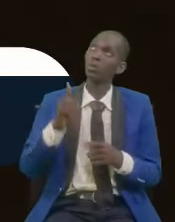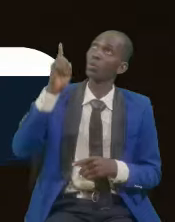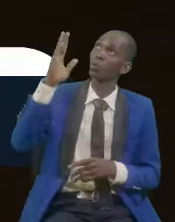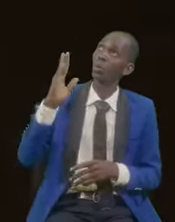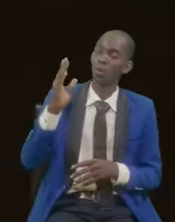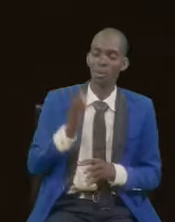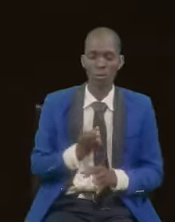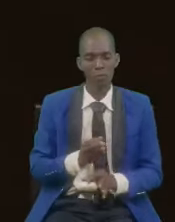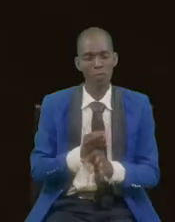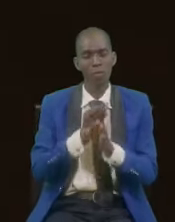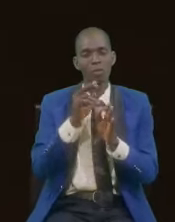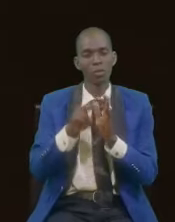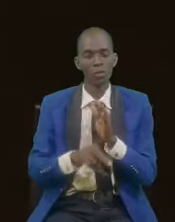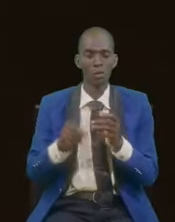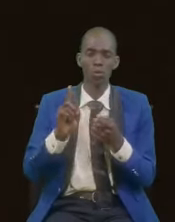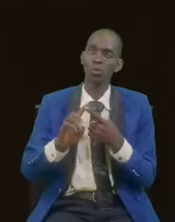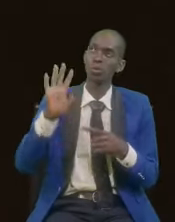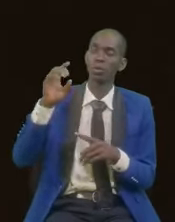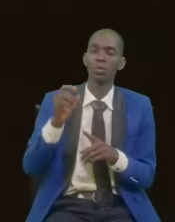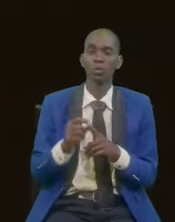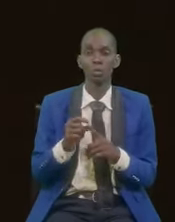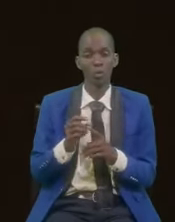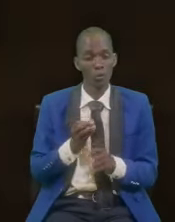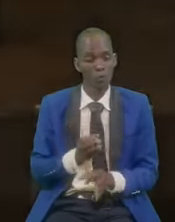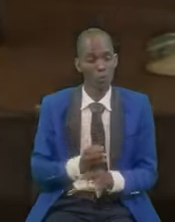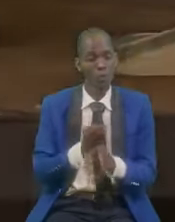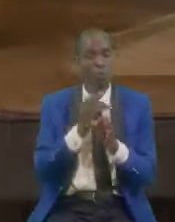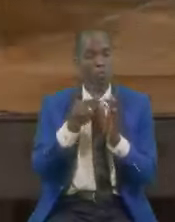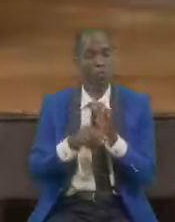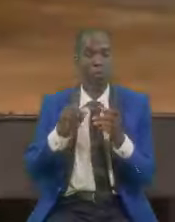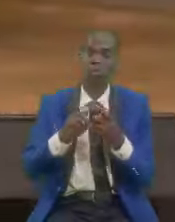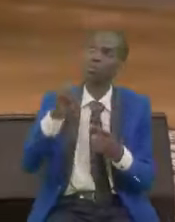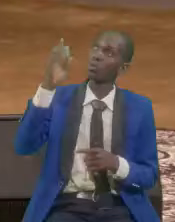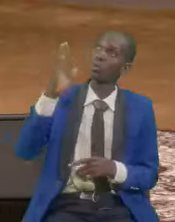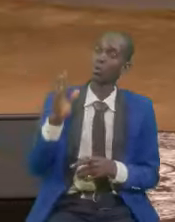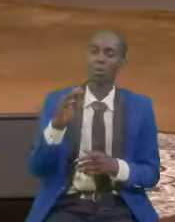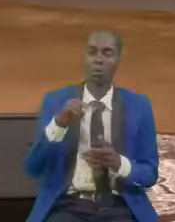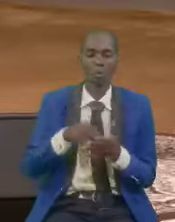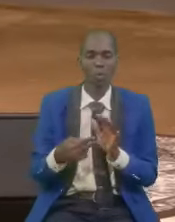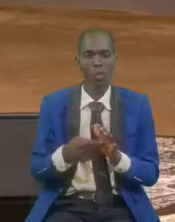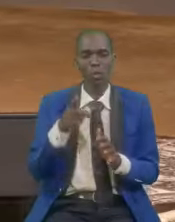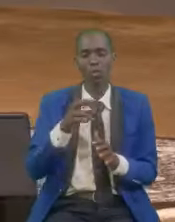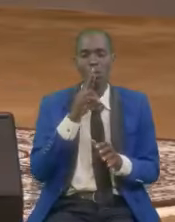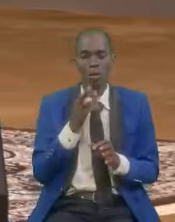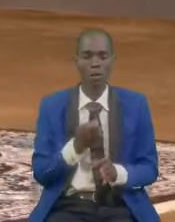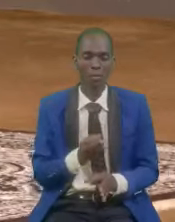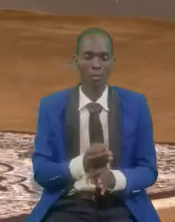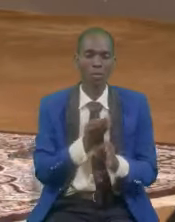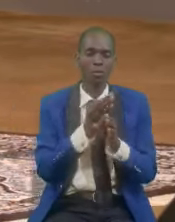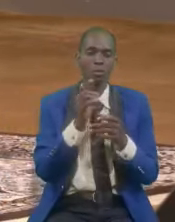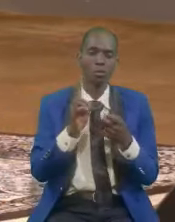Faithfulness to God demands faithfulness to his servants that he sent. And